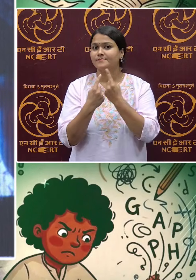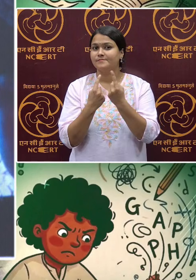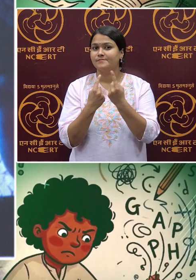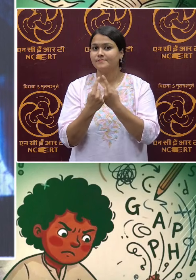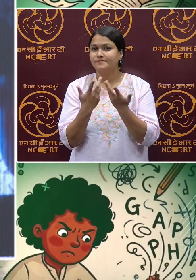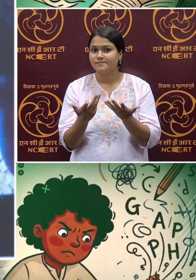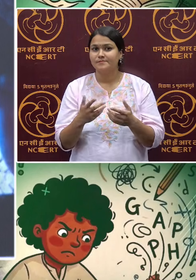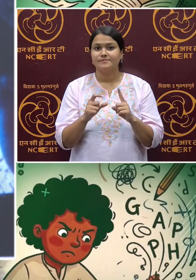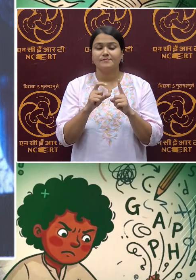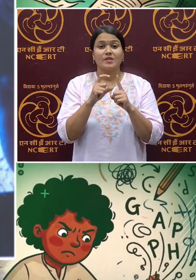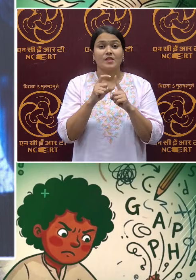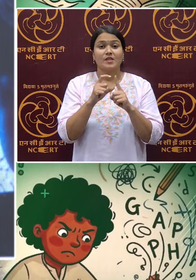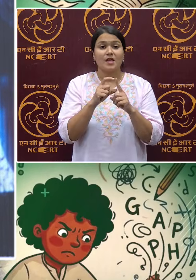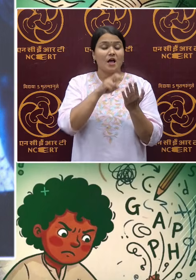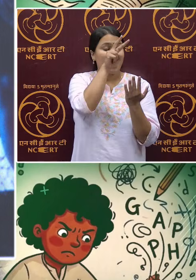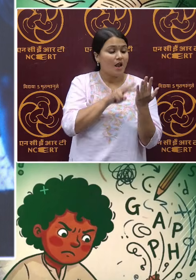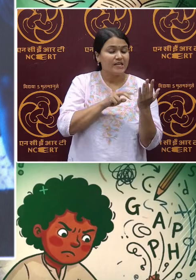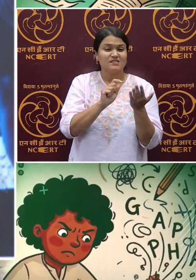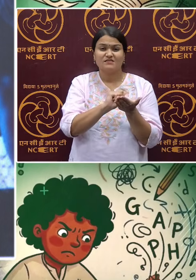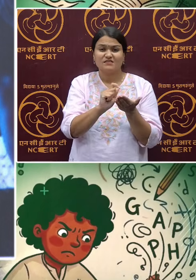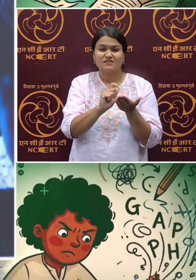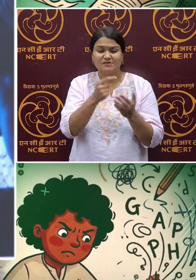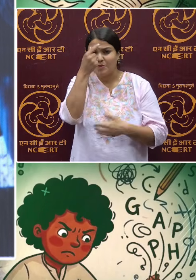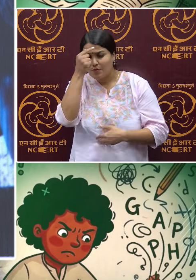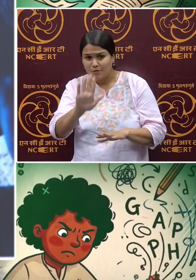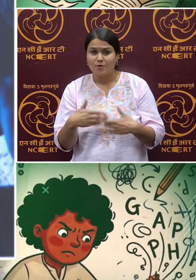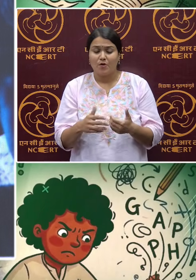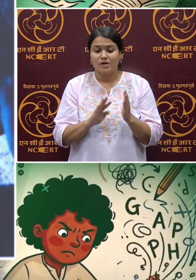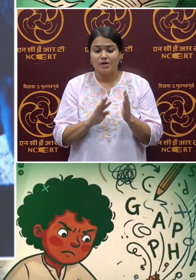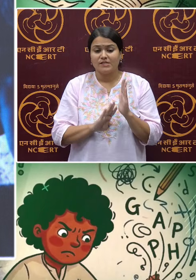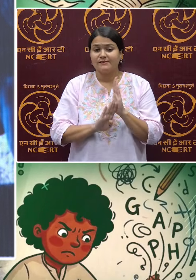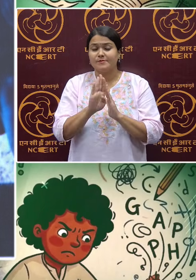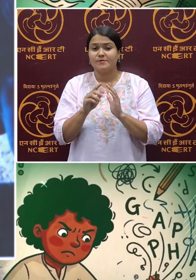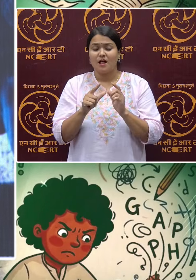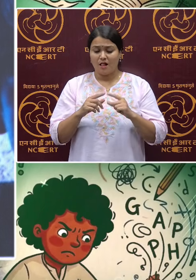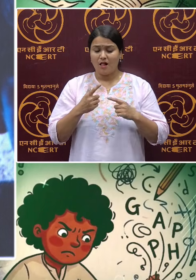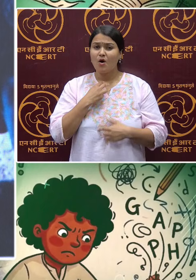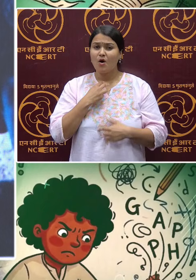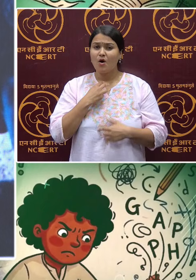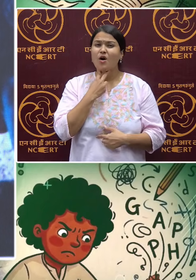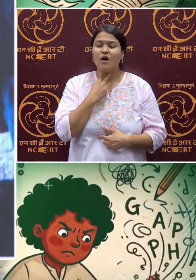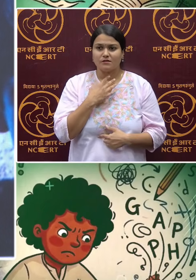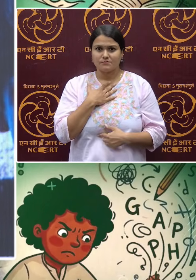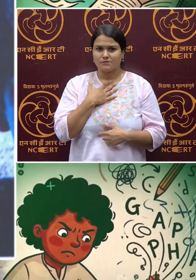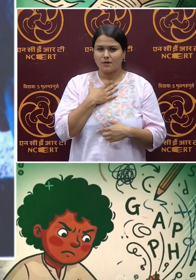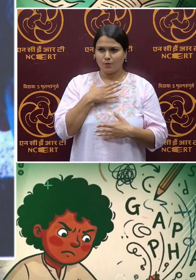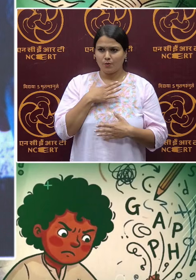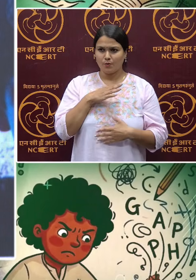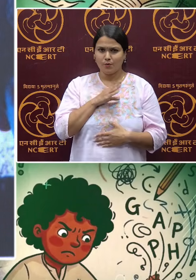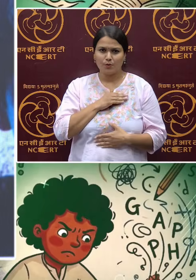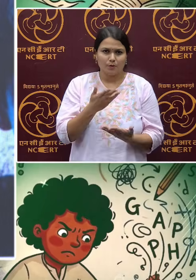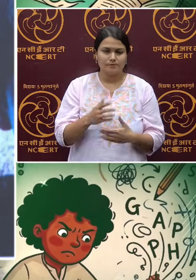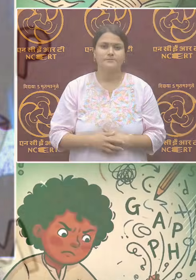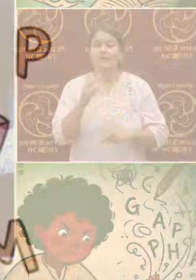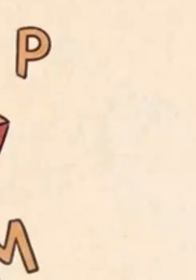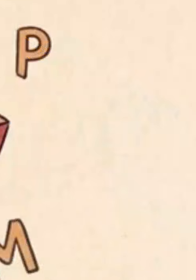about dyslexia and developmental aphasia. So this is our topic for day 2 session, and if